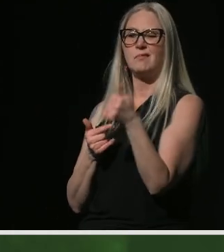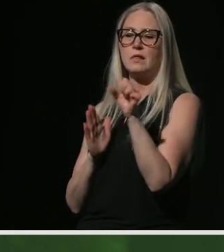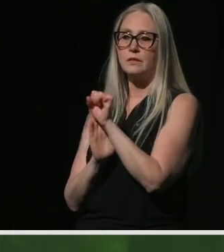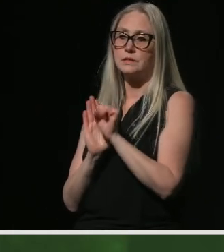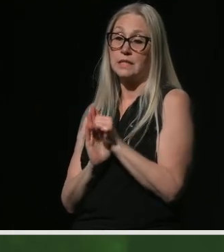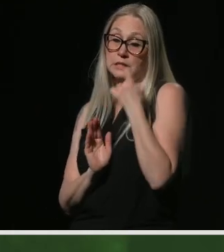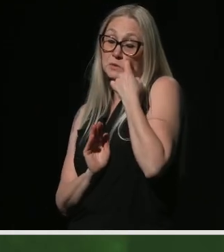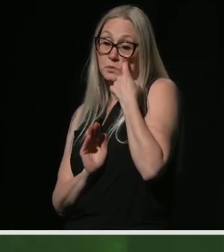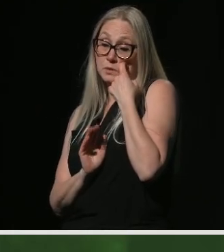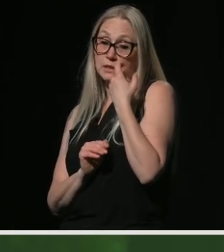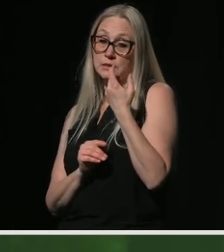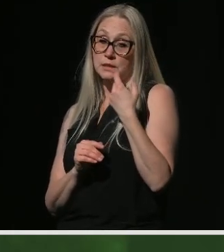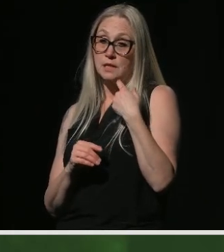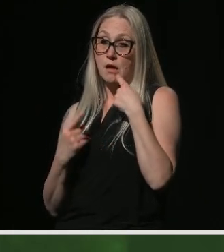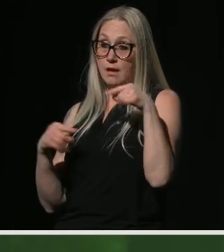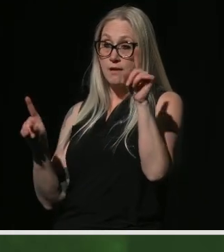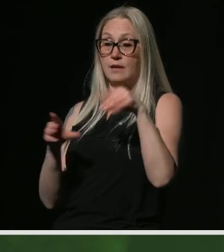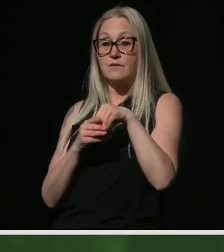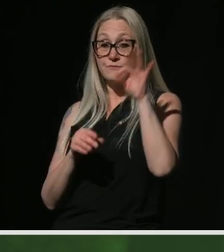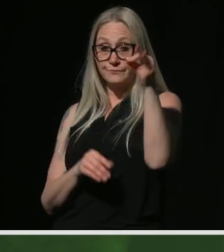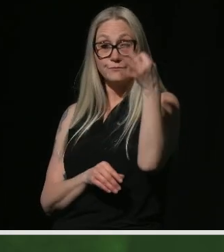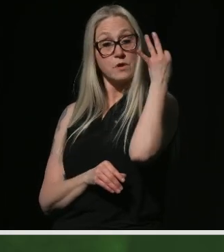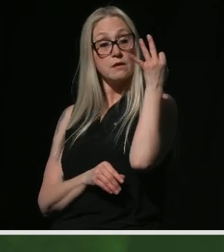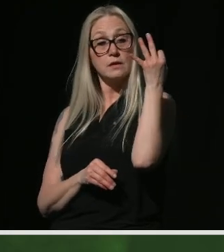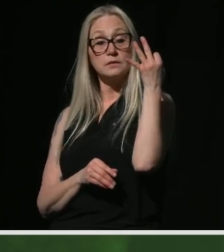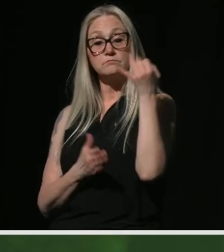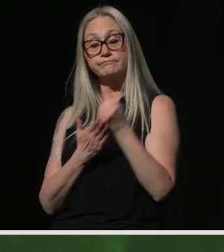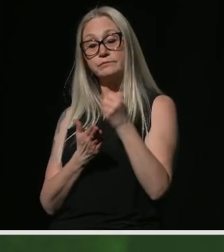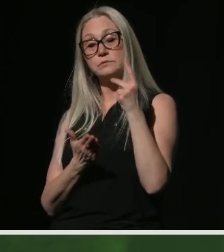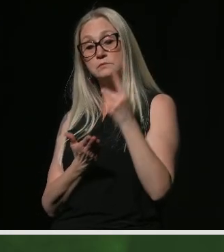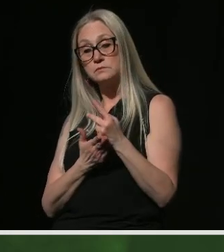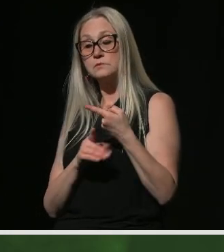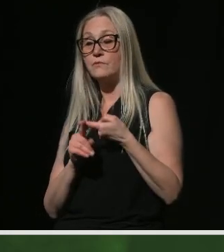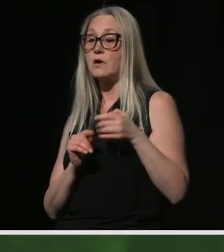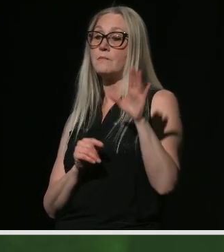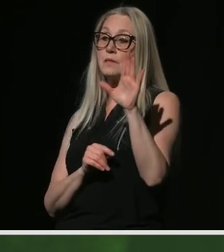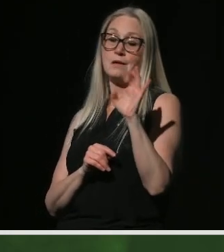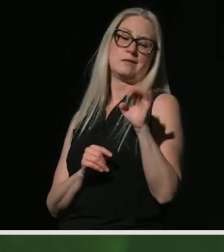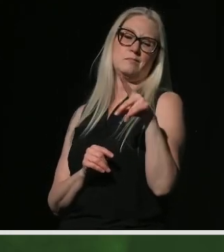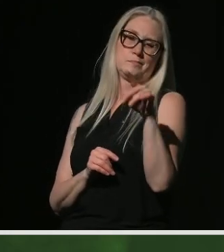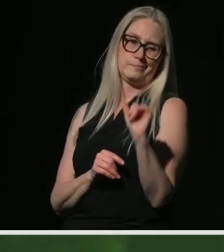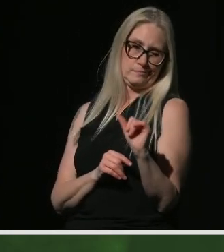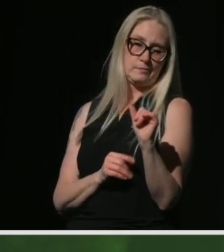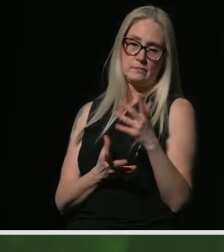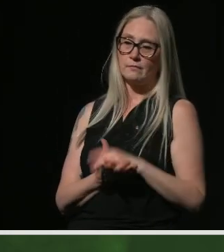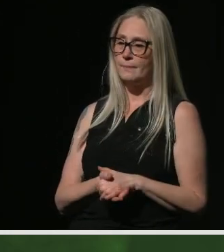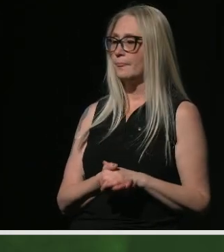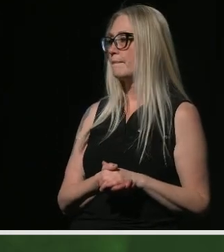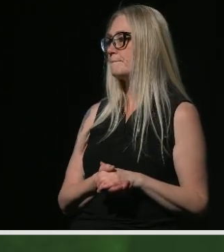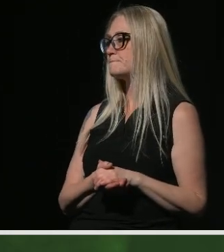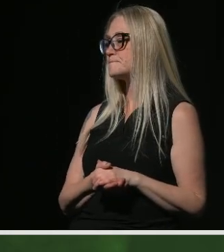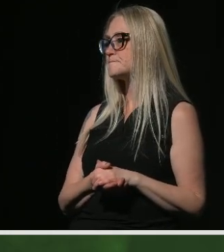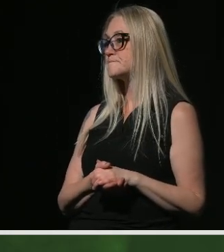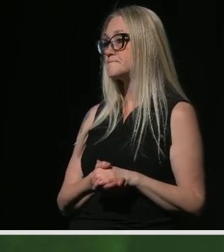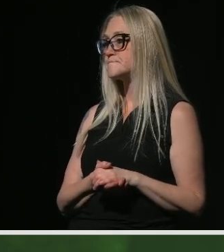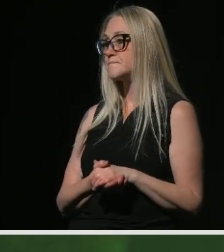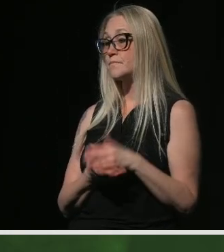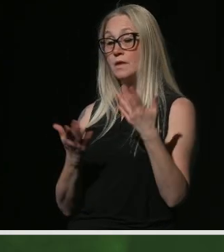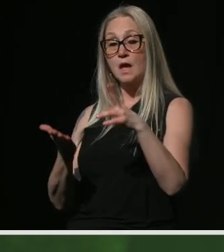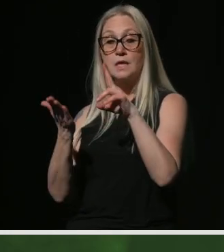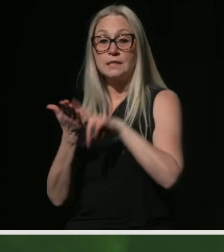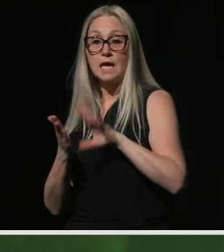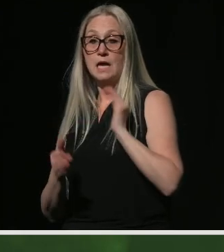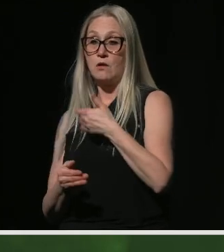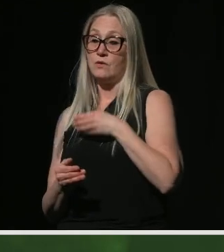actually just crossed a major hurdle in France and got clearance from ANS, their version of the EPA, last week. We have signed our first paid pilots,